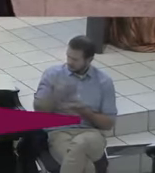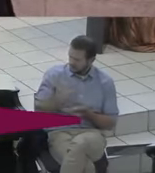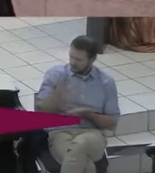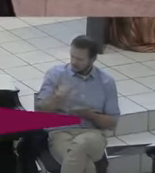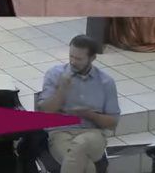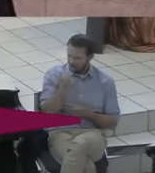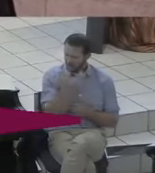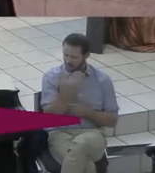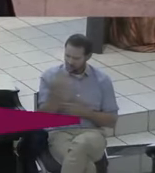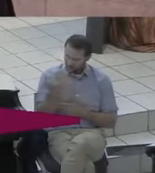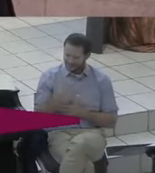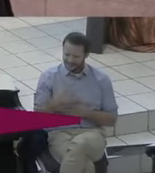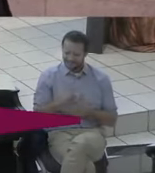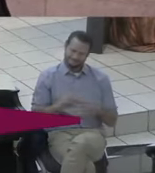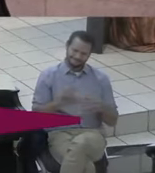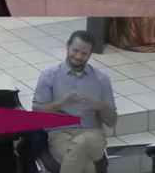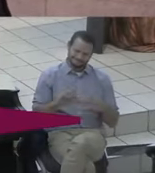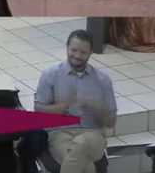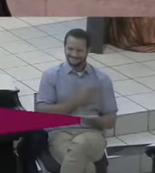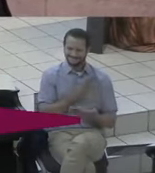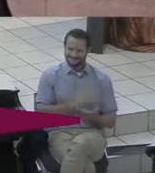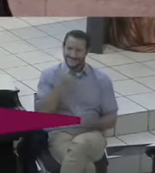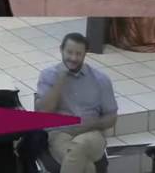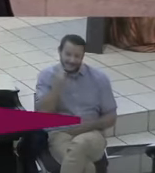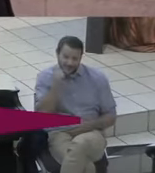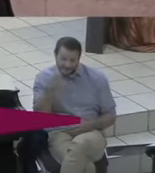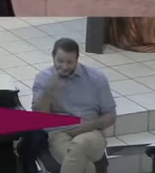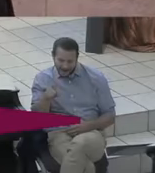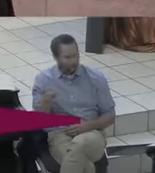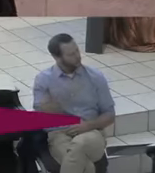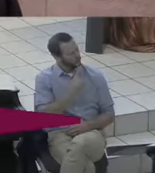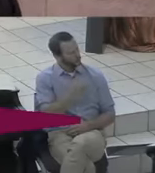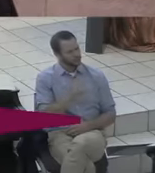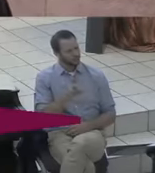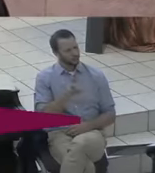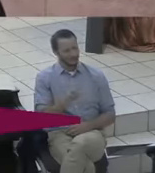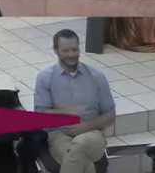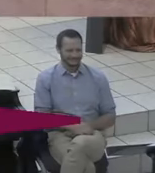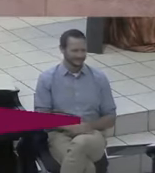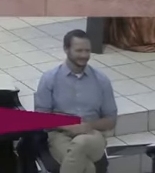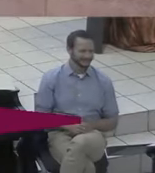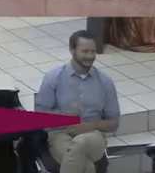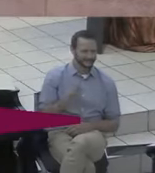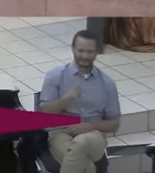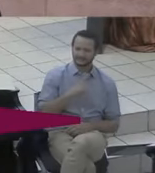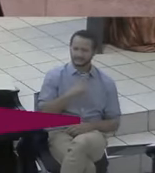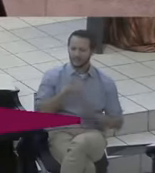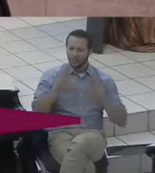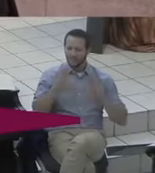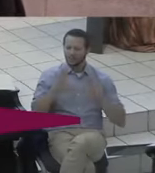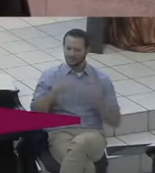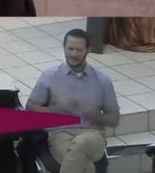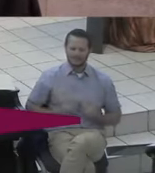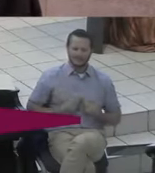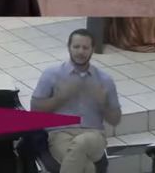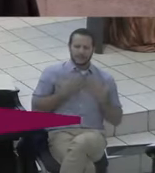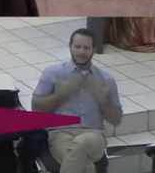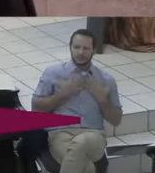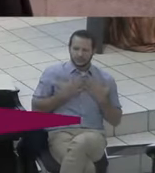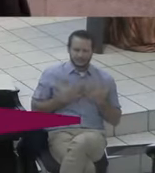here and bring that inspiration every day? Sure. Wonderful, wonderful inspiration